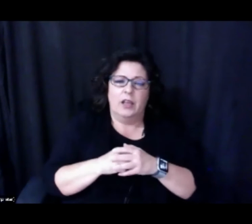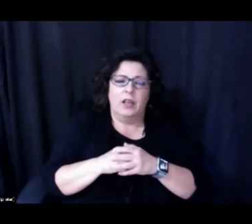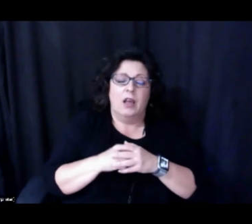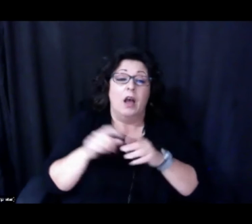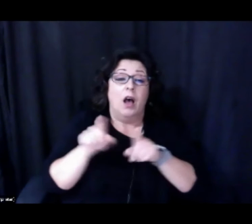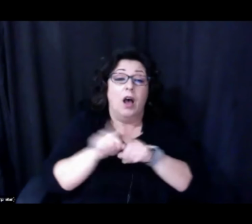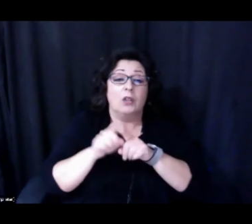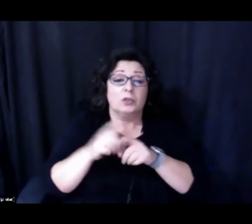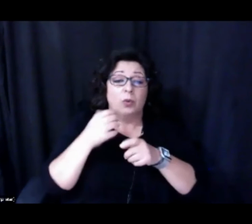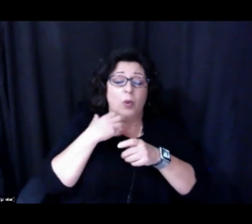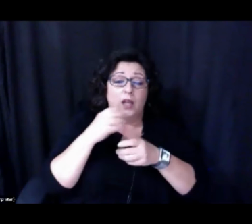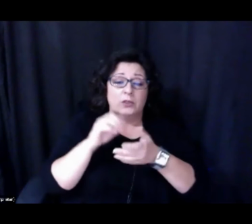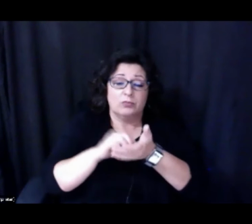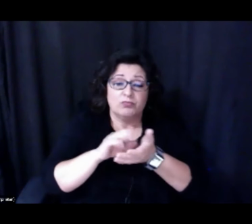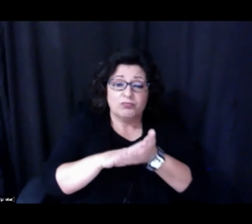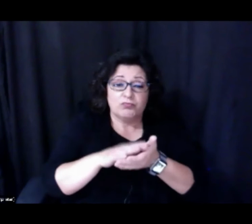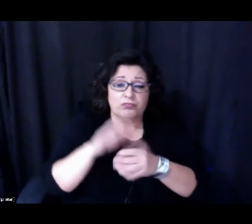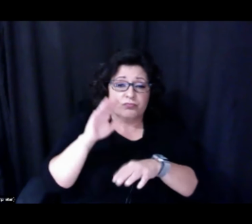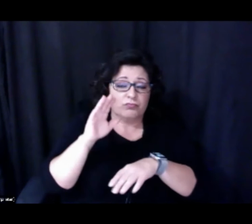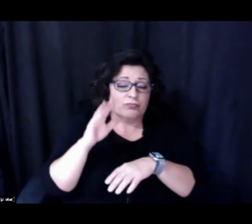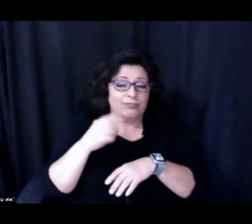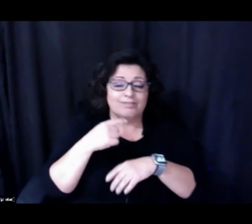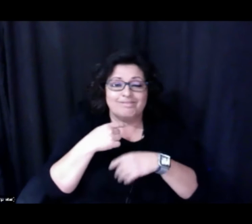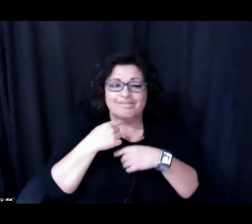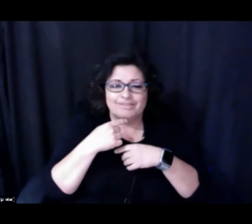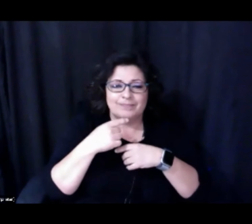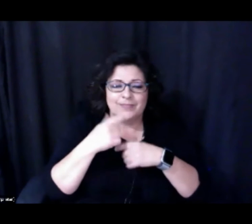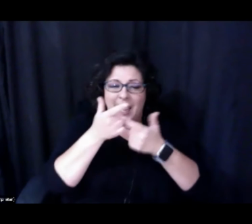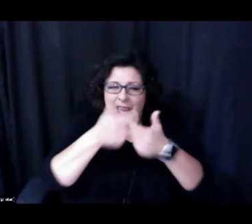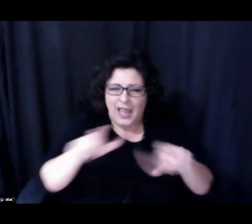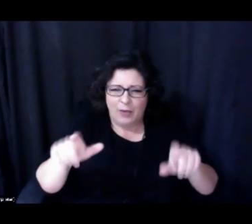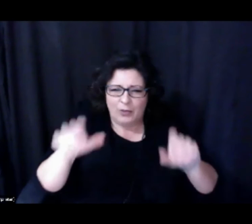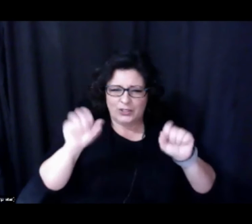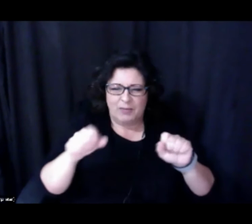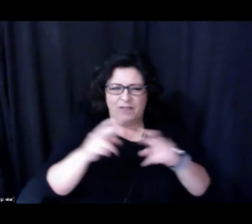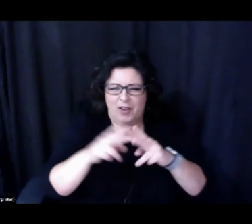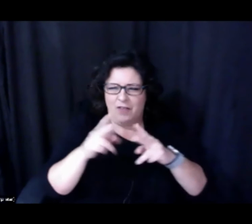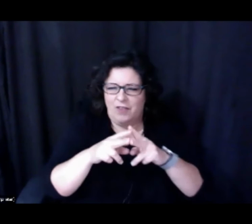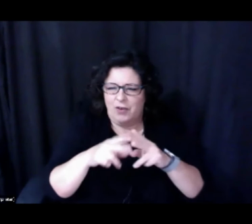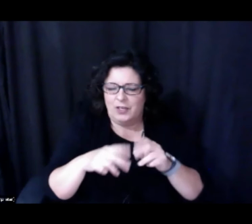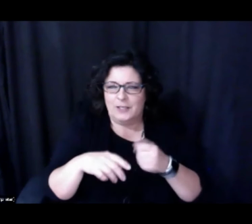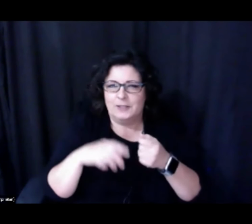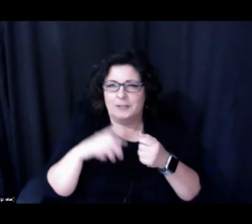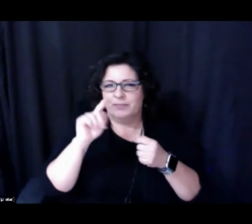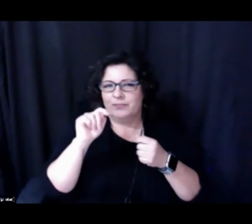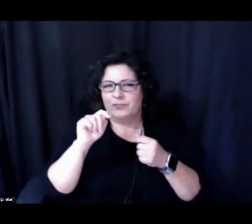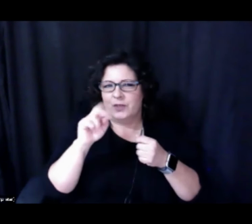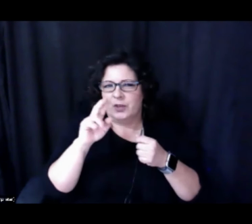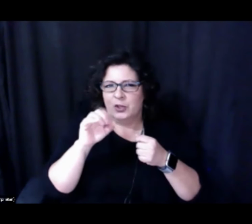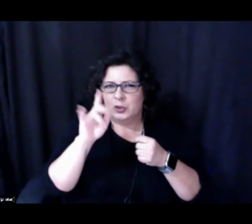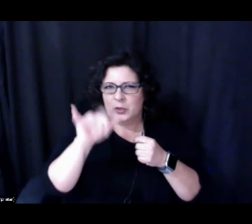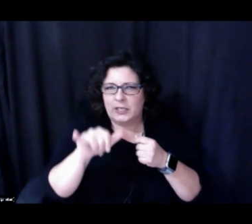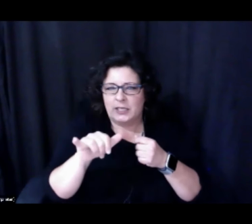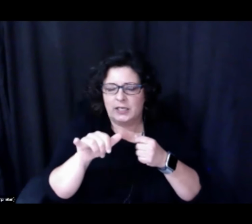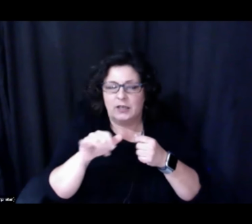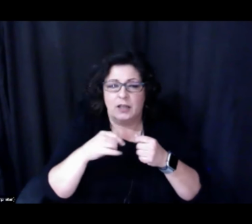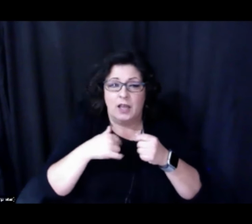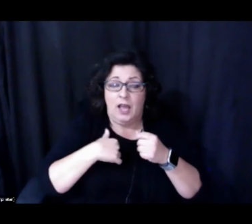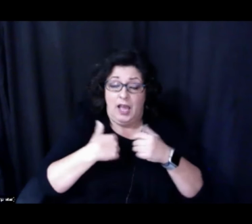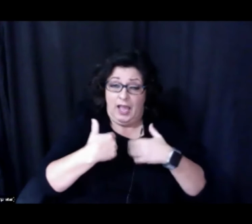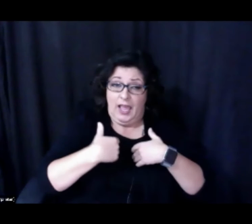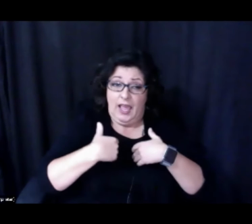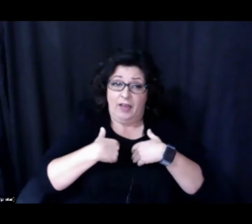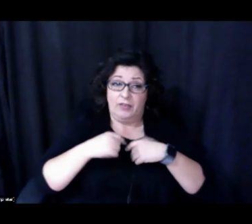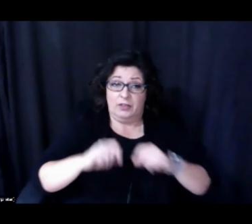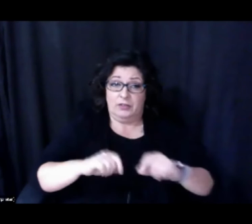also want to make a note because language can sometimes be tricky. When we're talking, I have gender identity on the